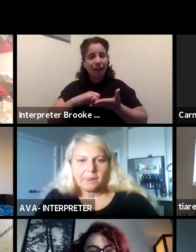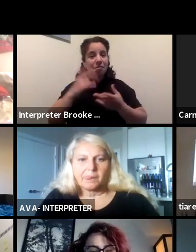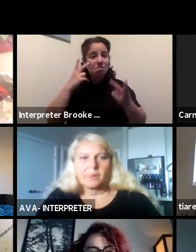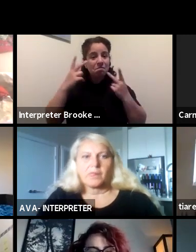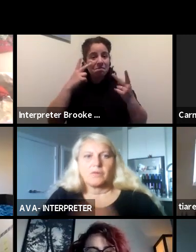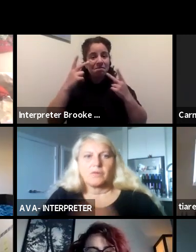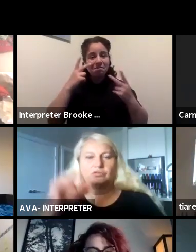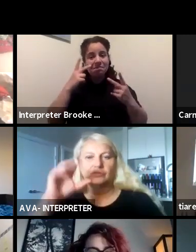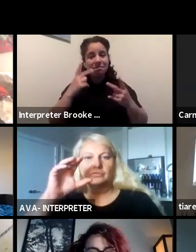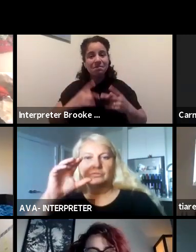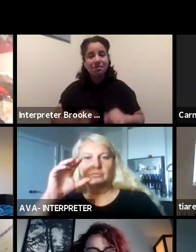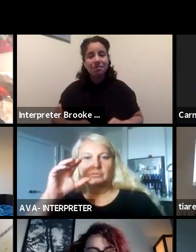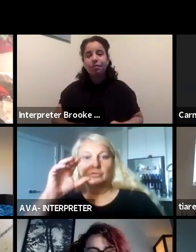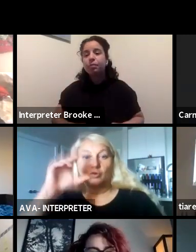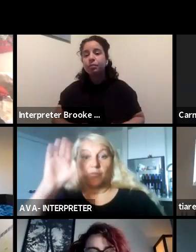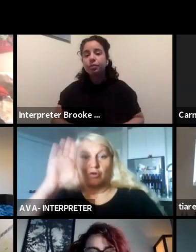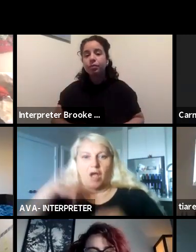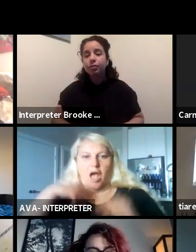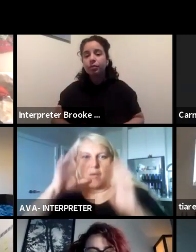right.